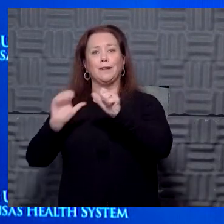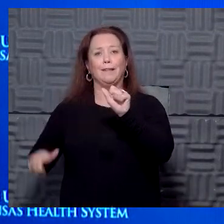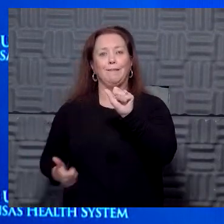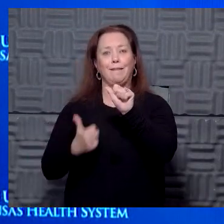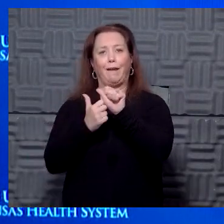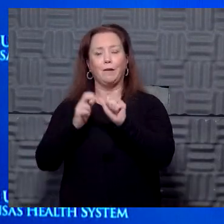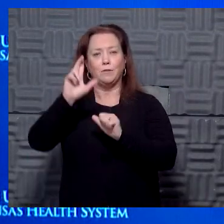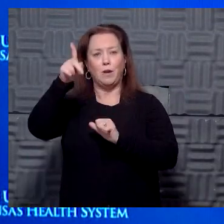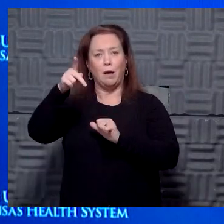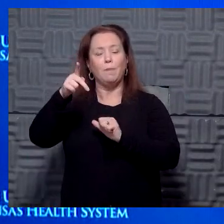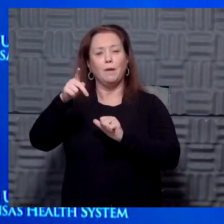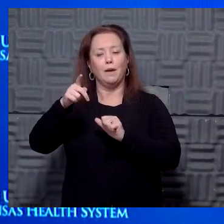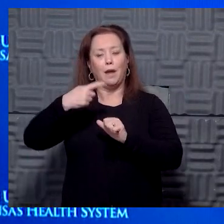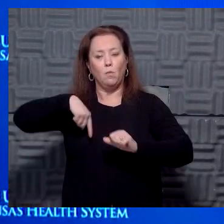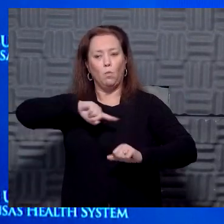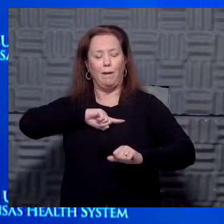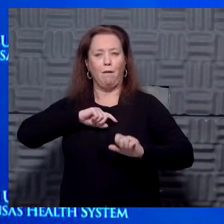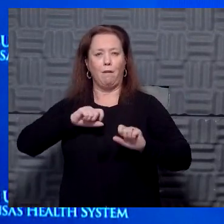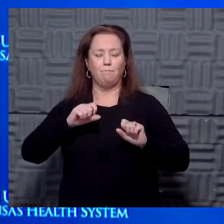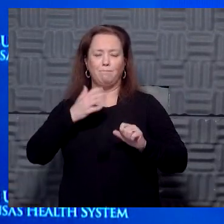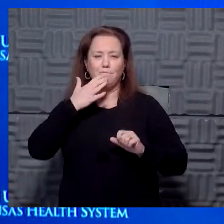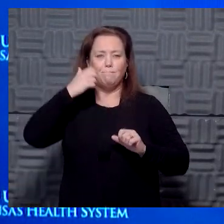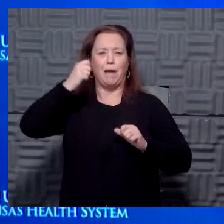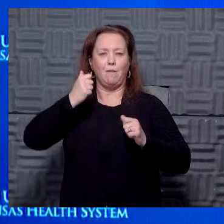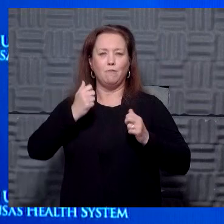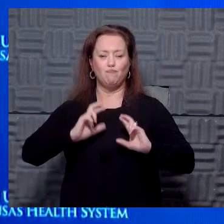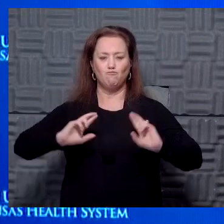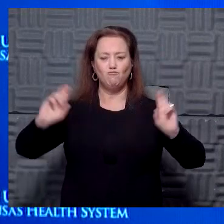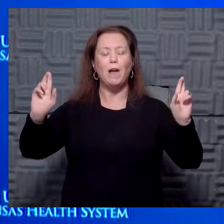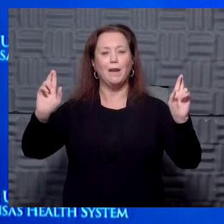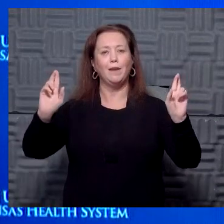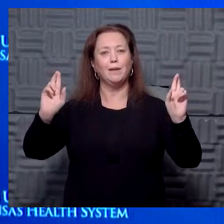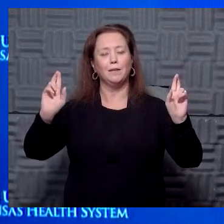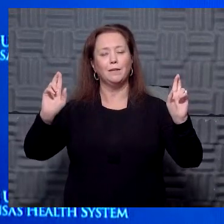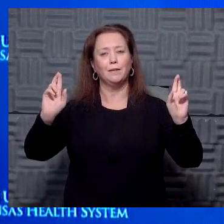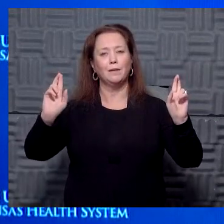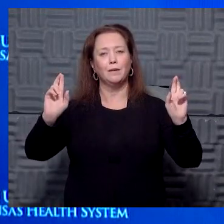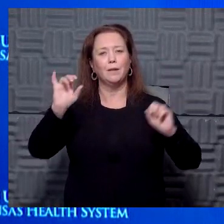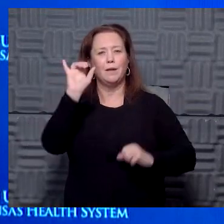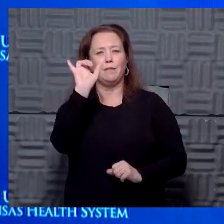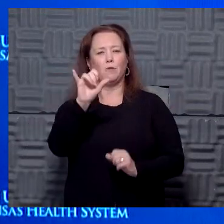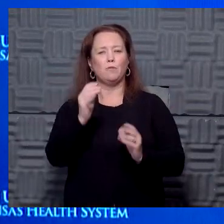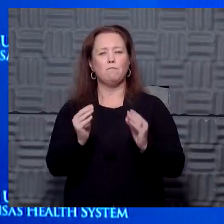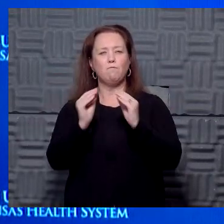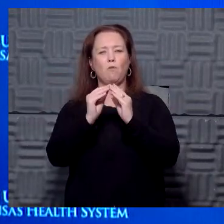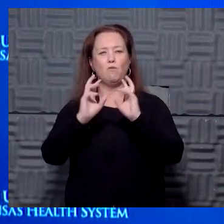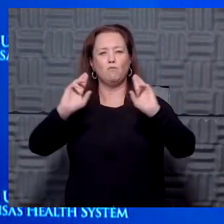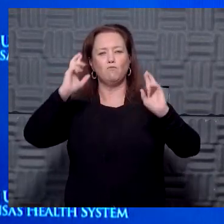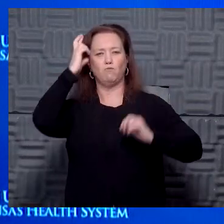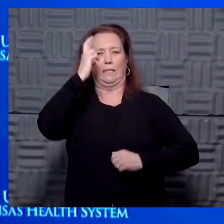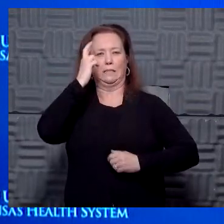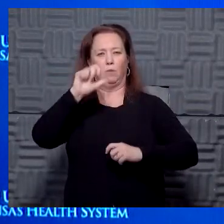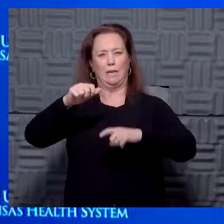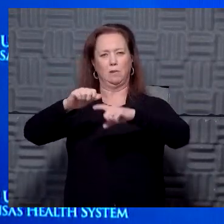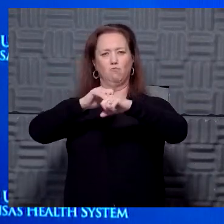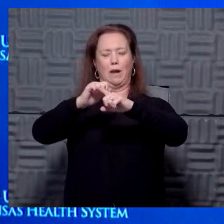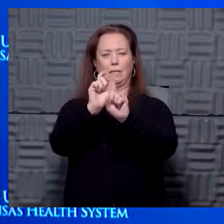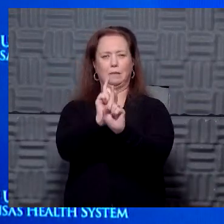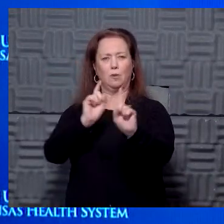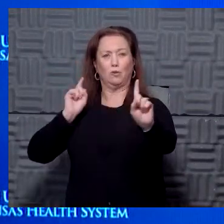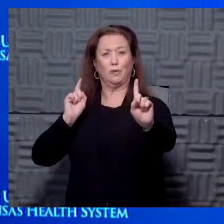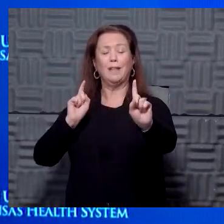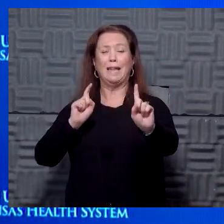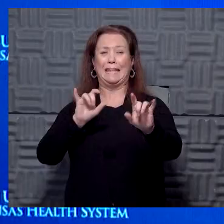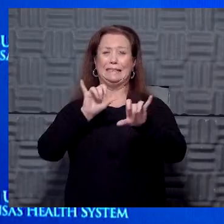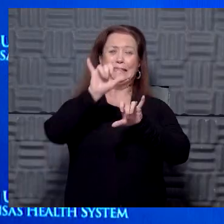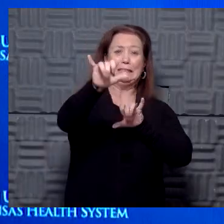we are at our ability to use it. So I think those are the things, again, those are just more reasons why we need to practice social distancing and